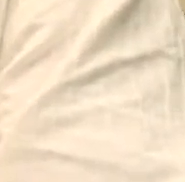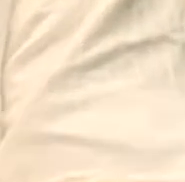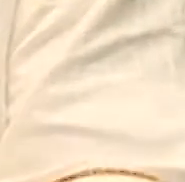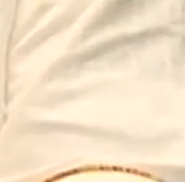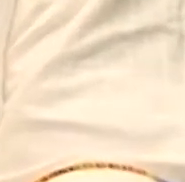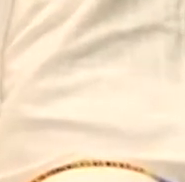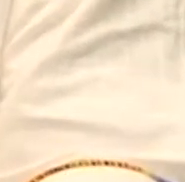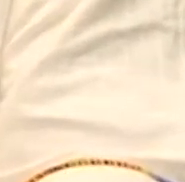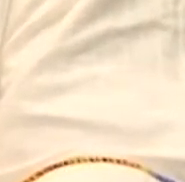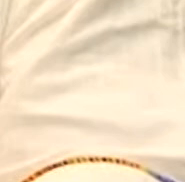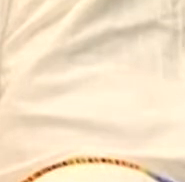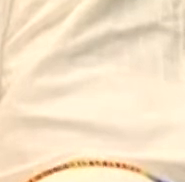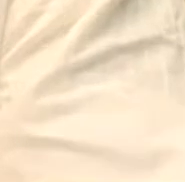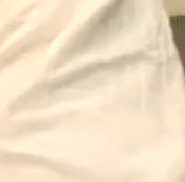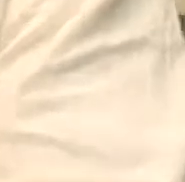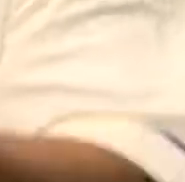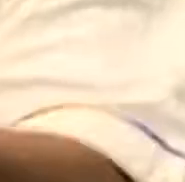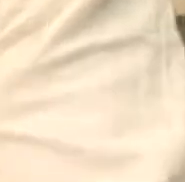been working with